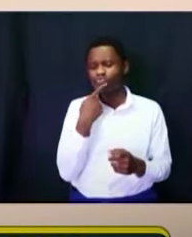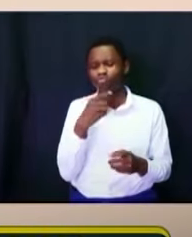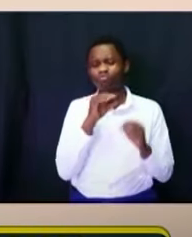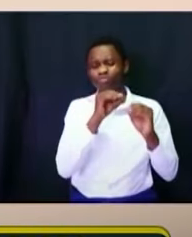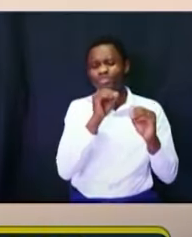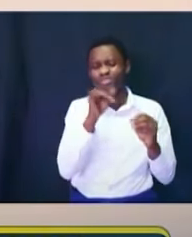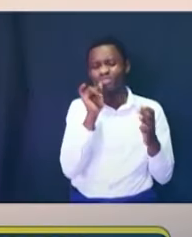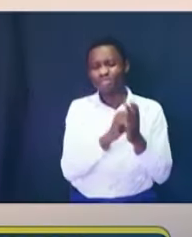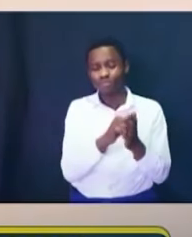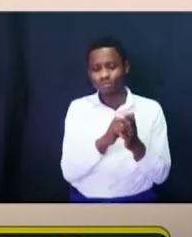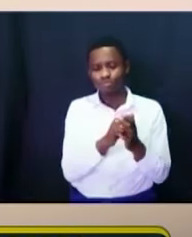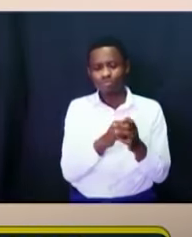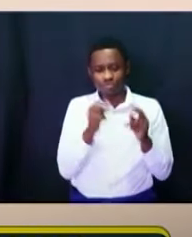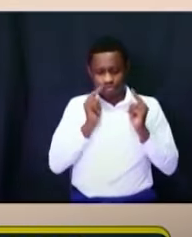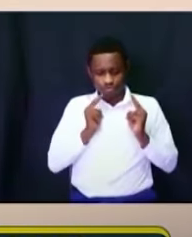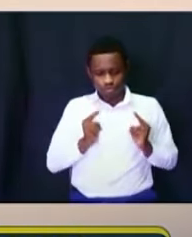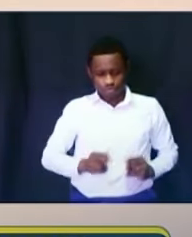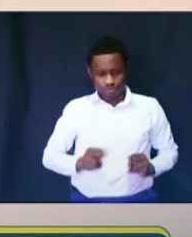hypocritical Liars